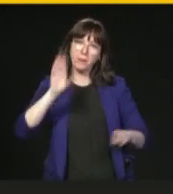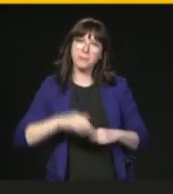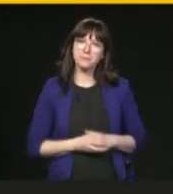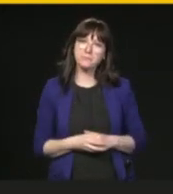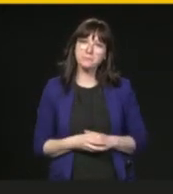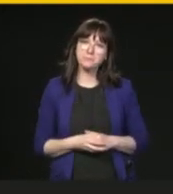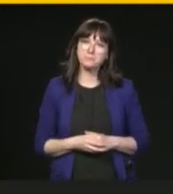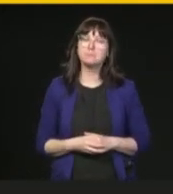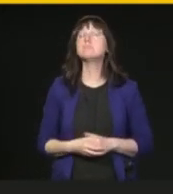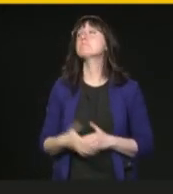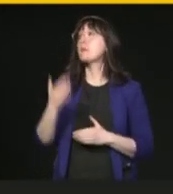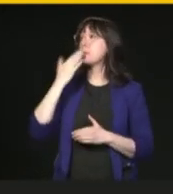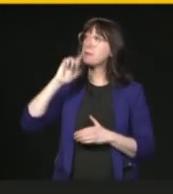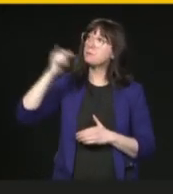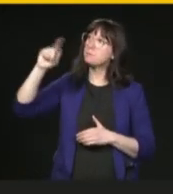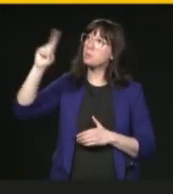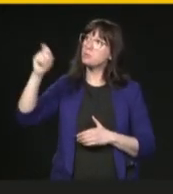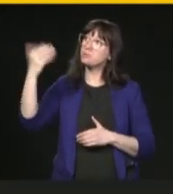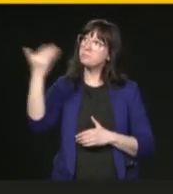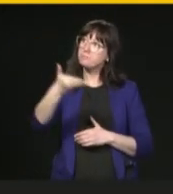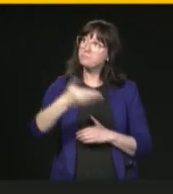Merci. Prochaine question.